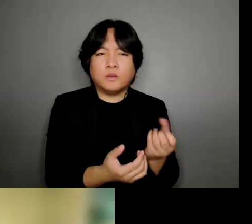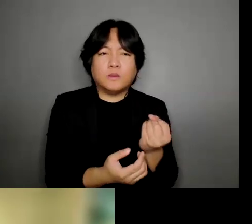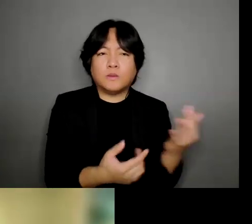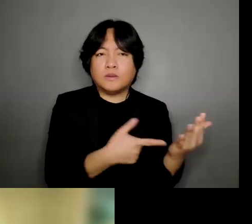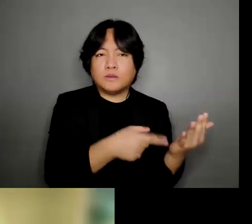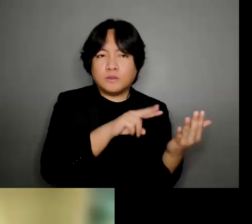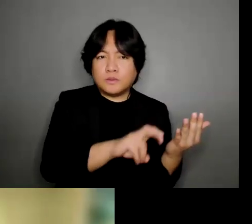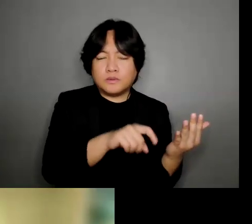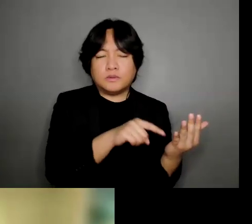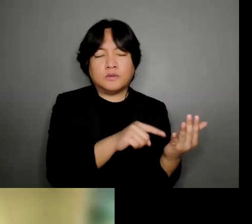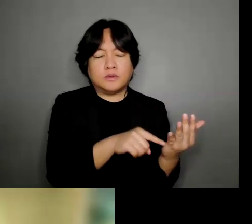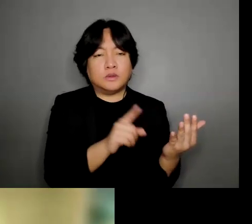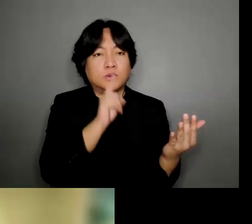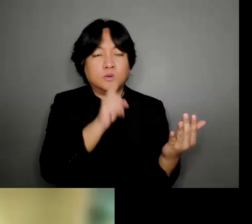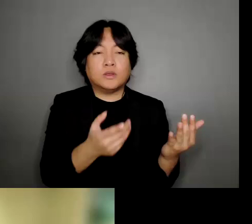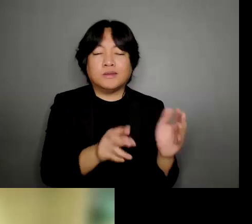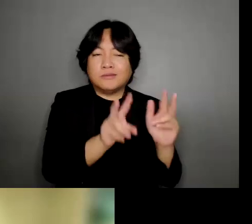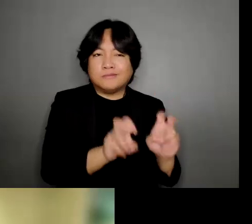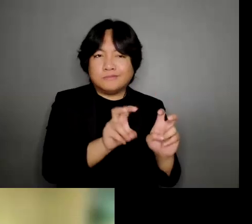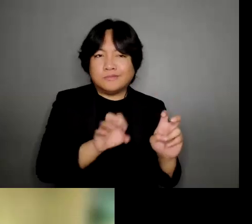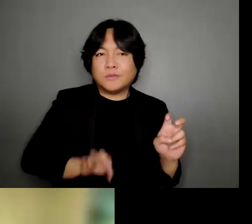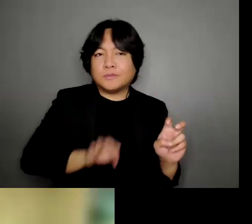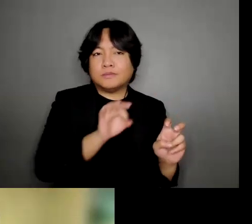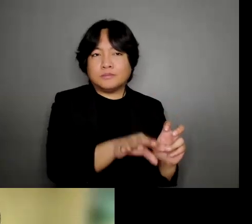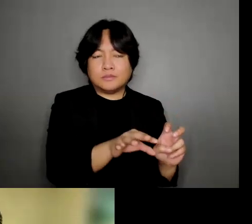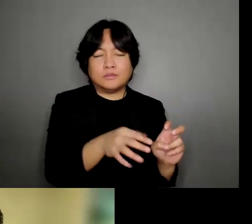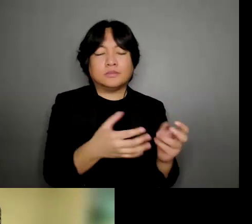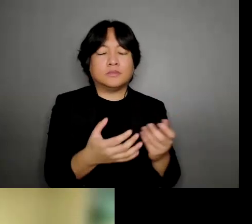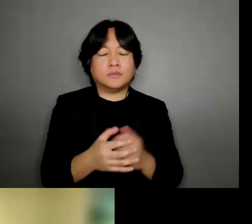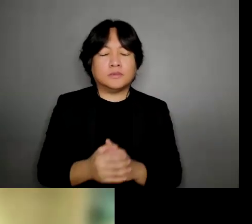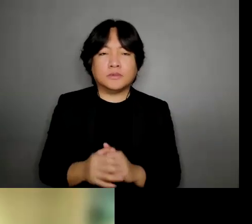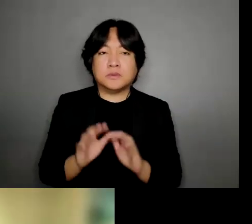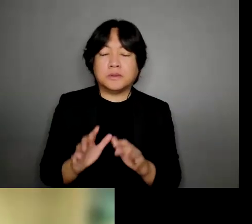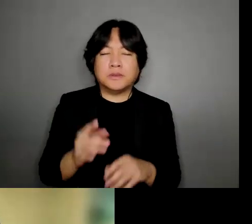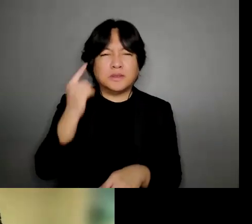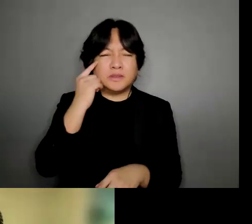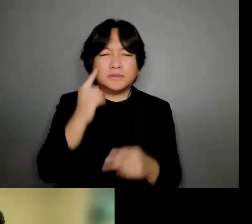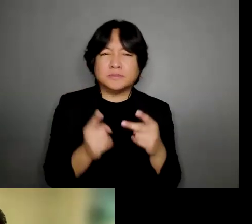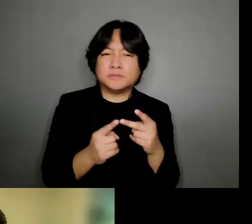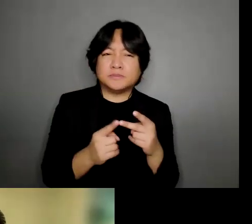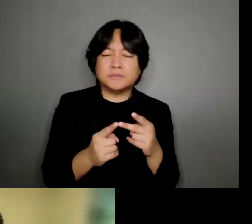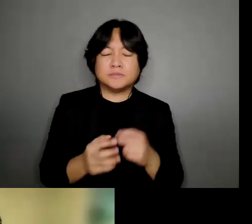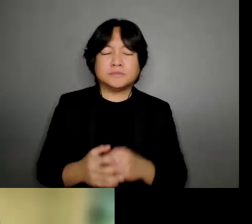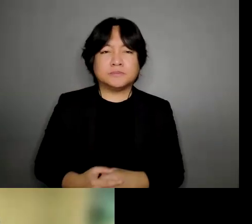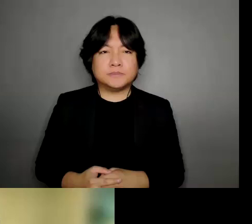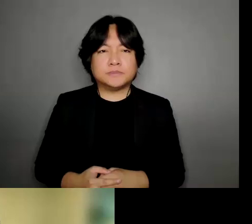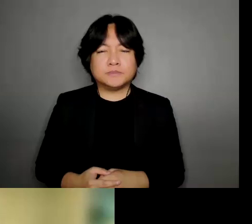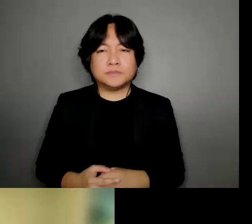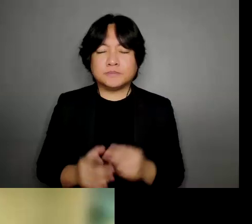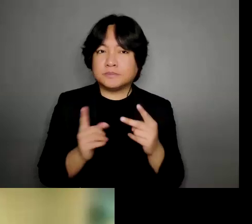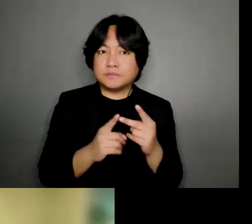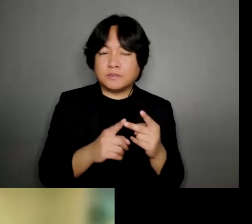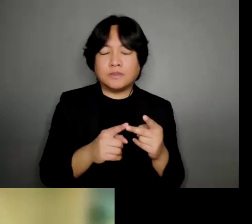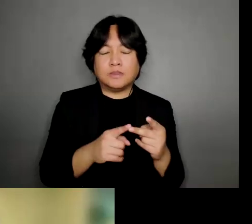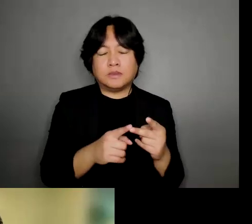is contributing to a particular topic that we are doing. And also, I think yung pangalawa na nakita